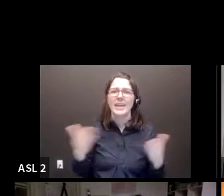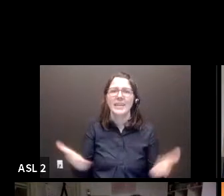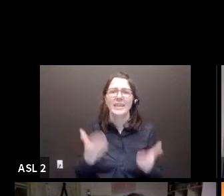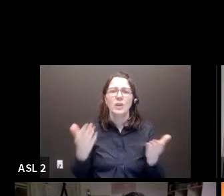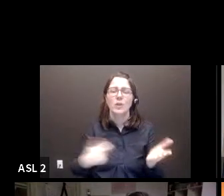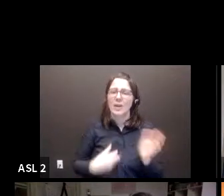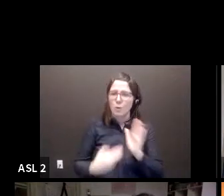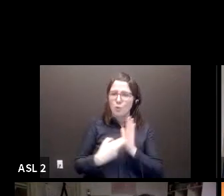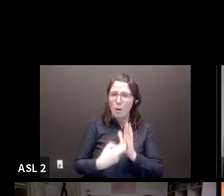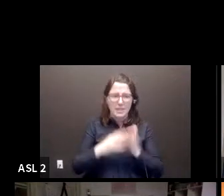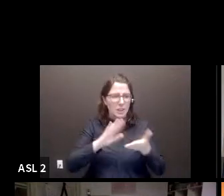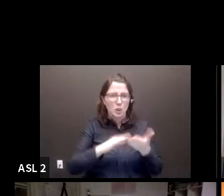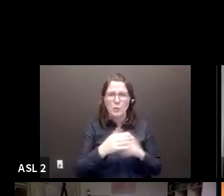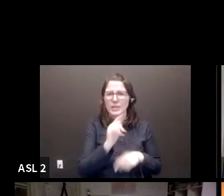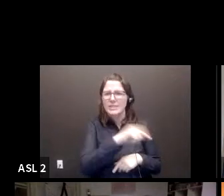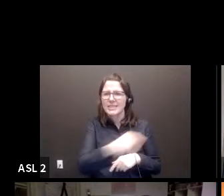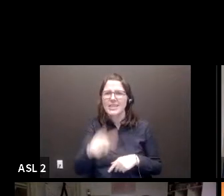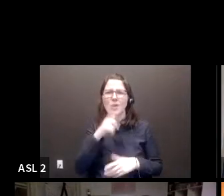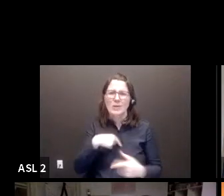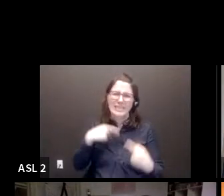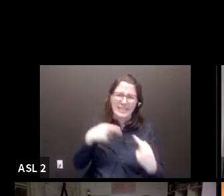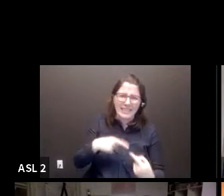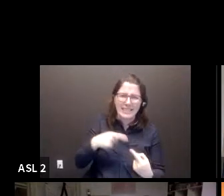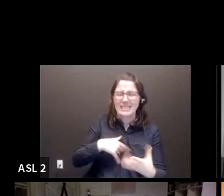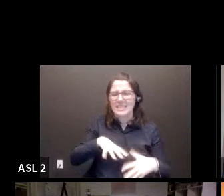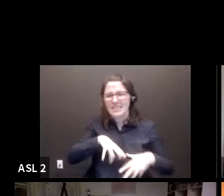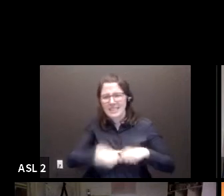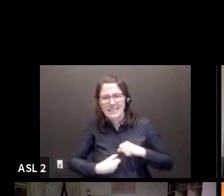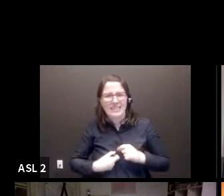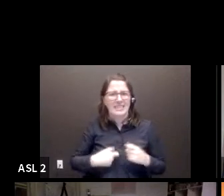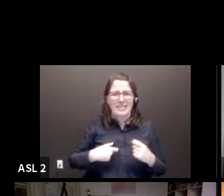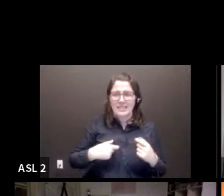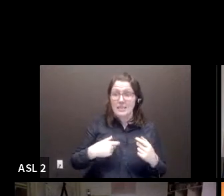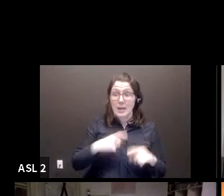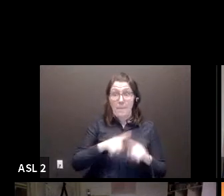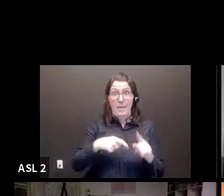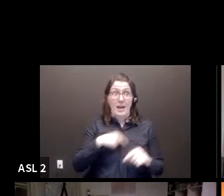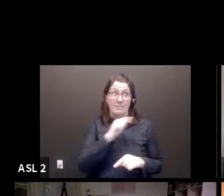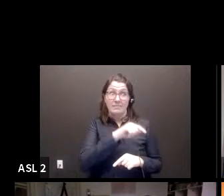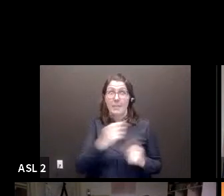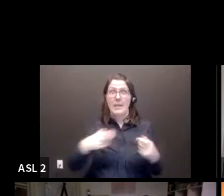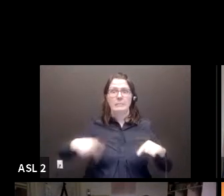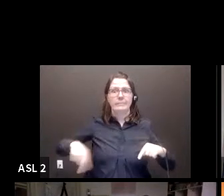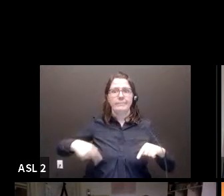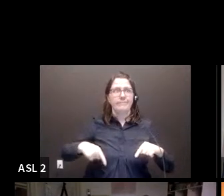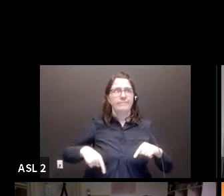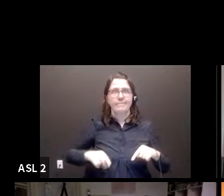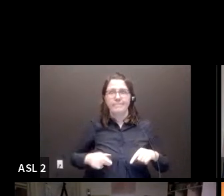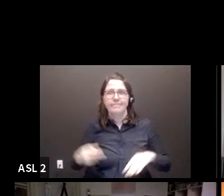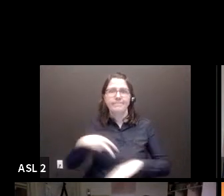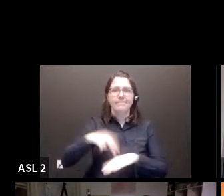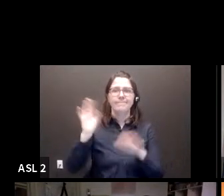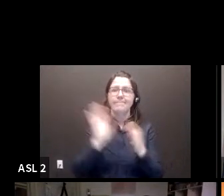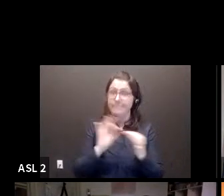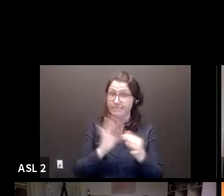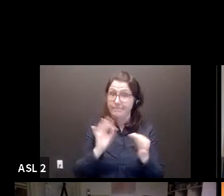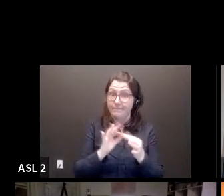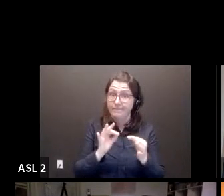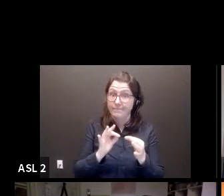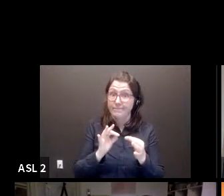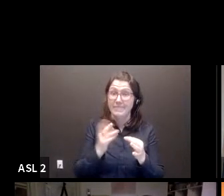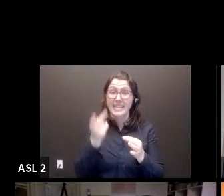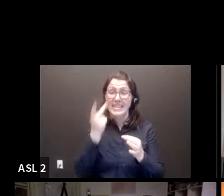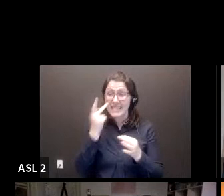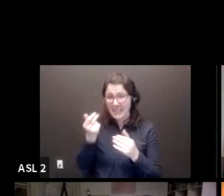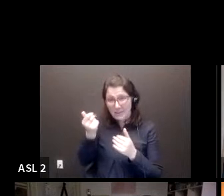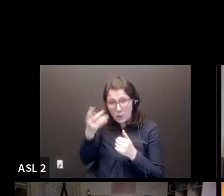deprived and fragmented and broken we are but unfortunately uh there's a fear of being vocal so um just because there's a handful of us today doesn't mean that we are the